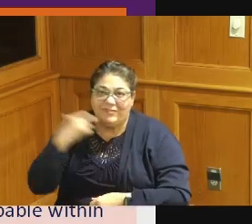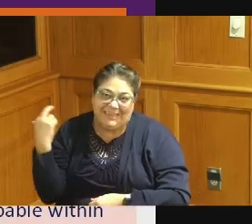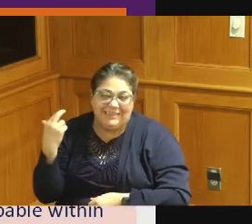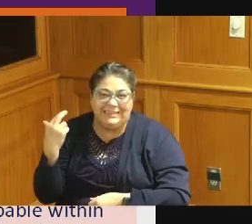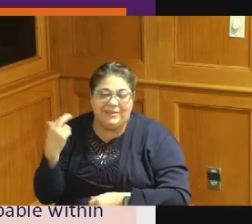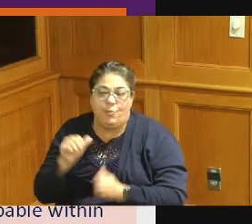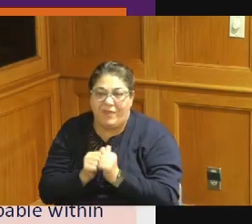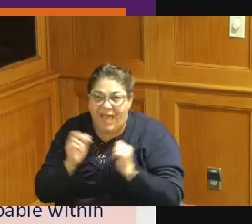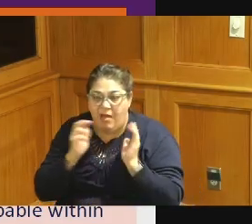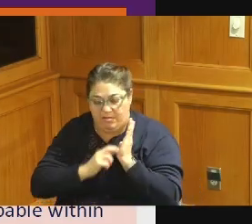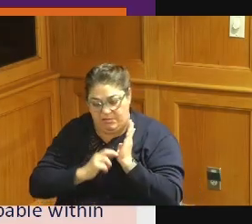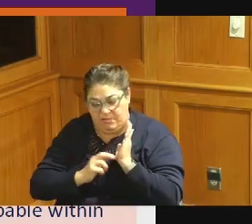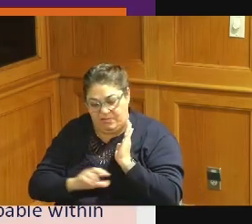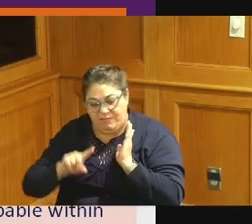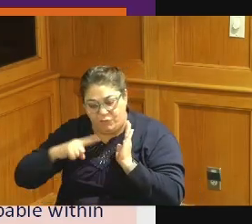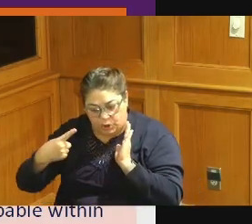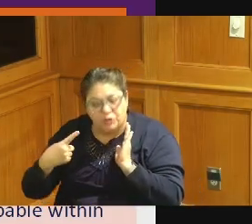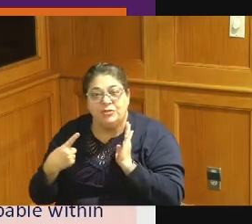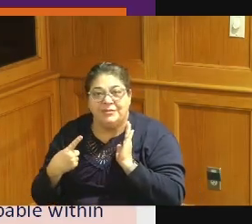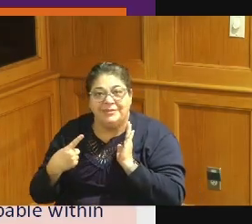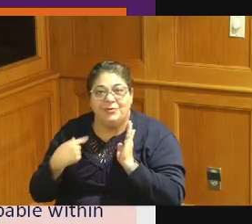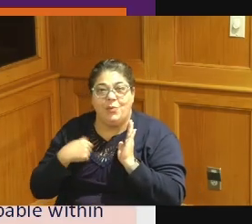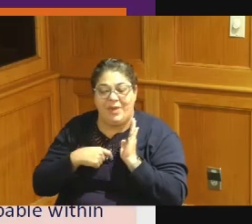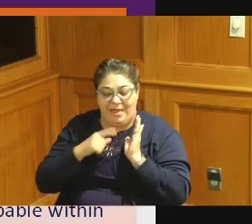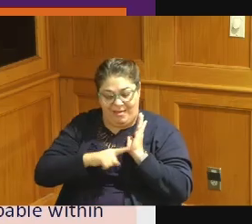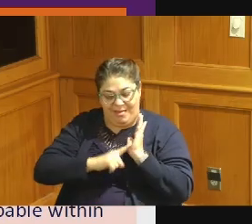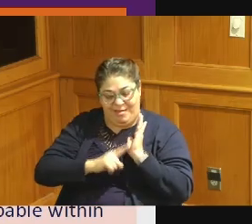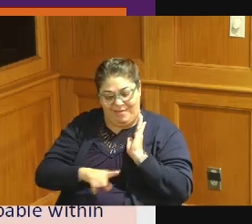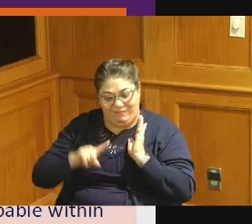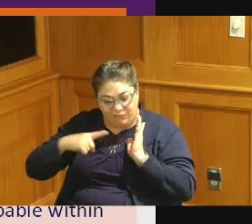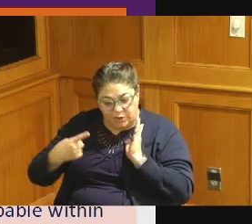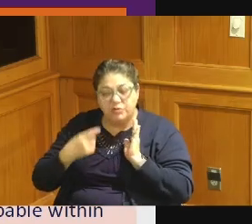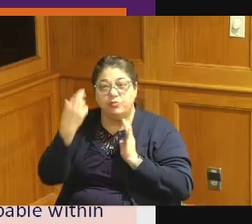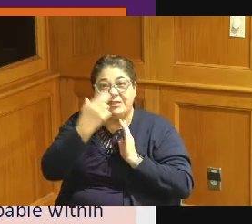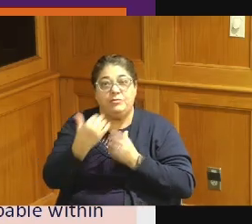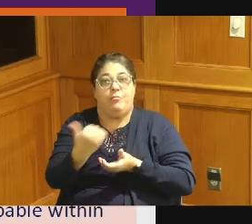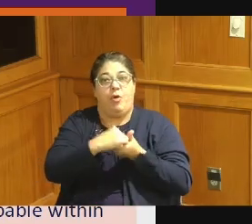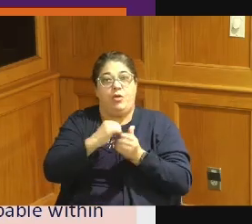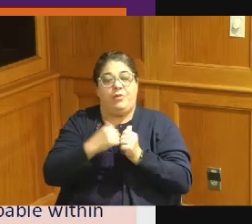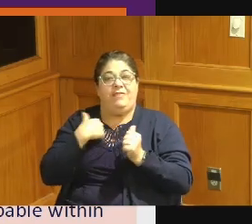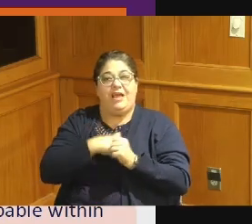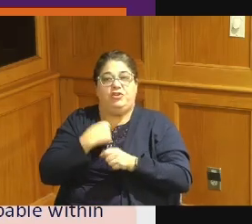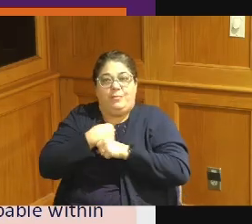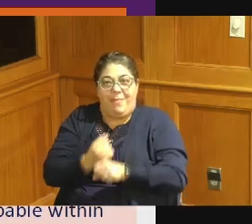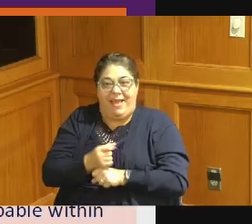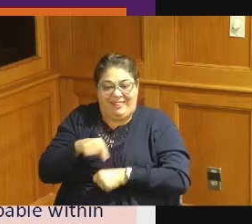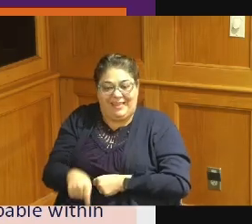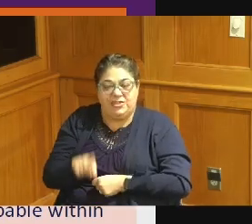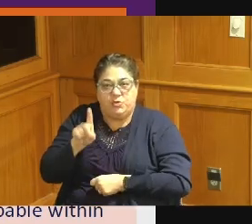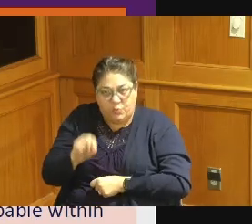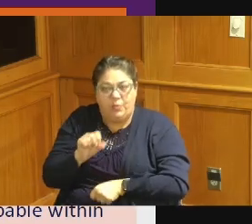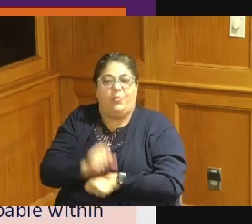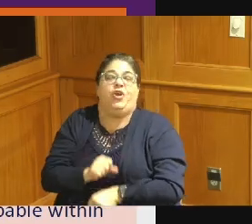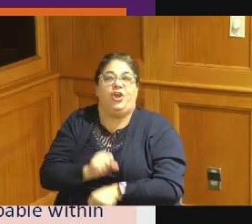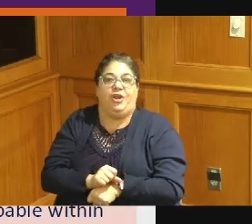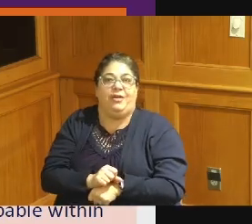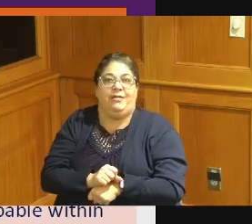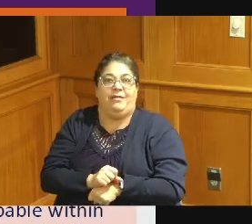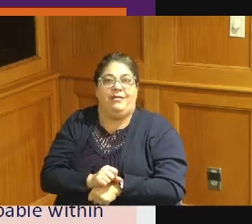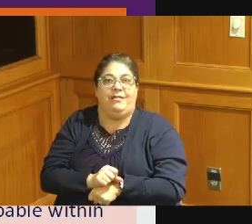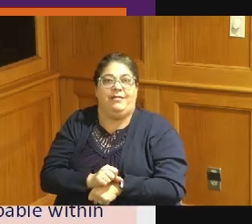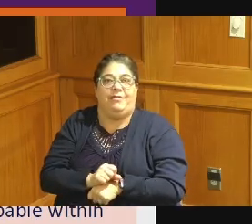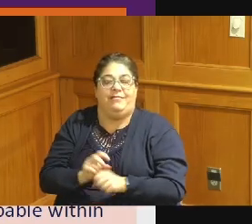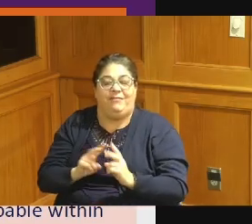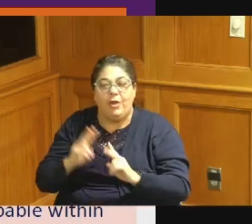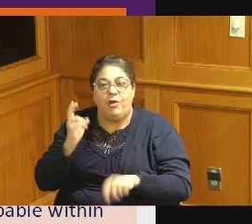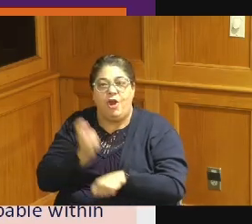door without a verification. And the whole reason, one of the reasons you all partnered with us is to do this work, right? Is to do the work very hard, very